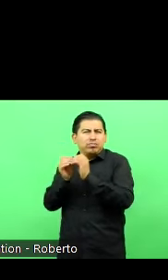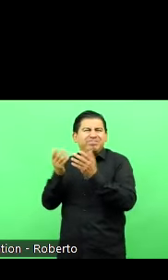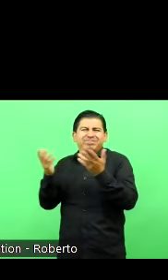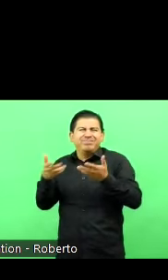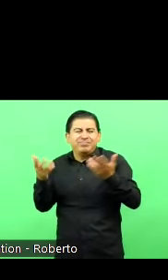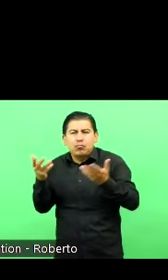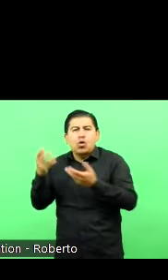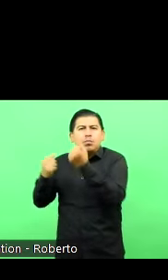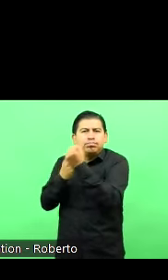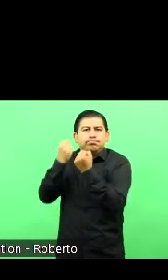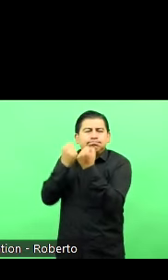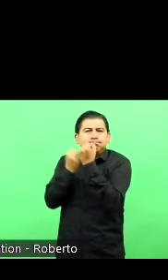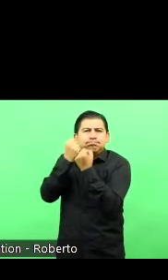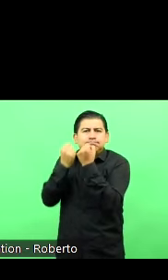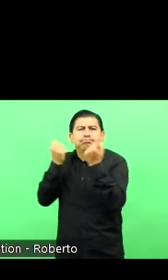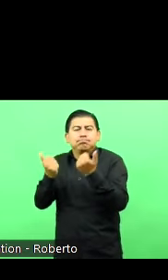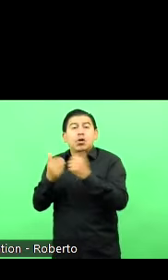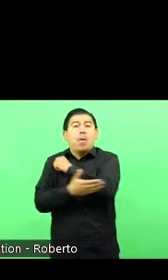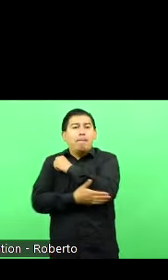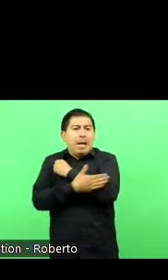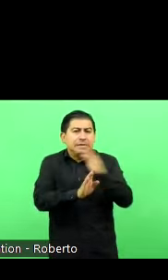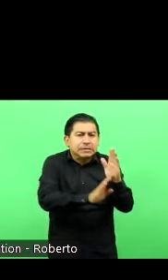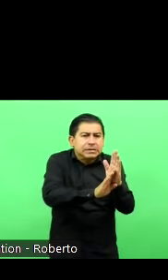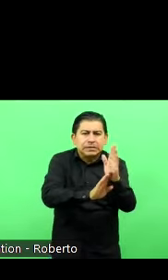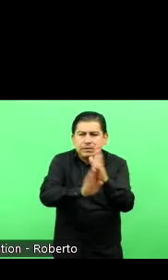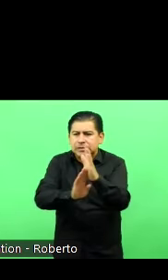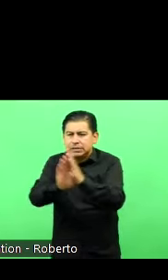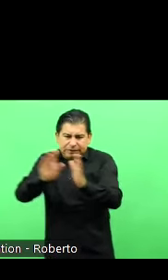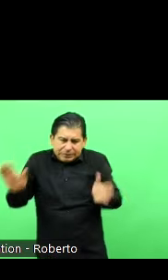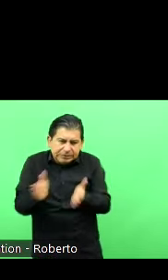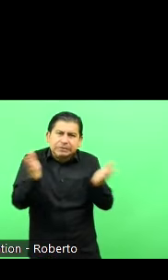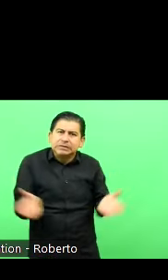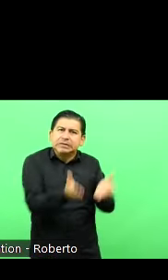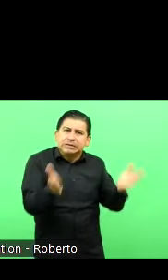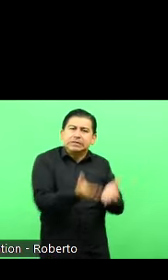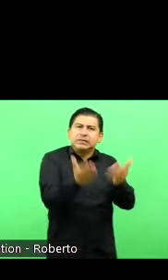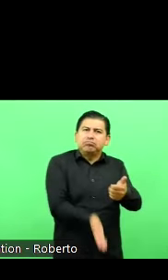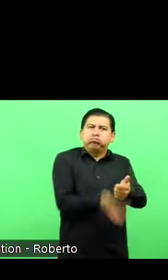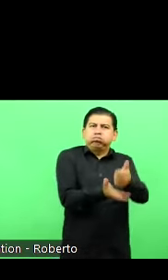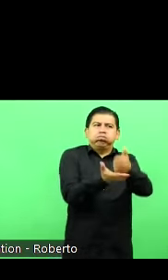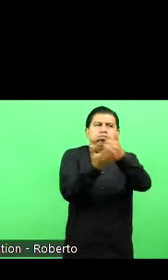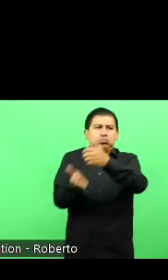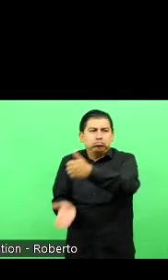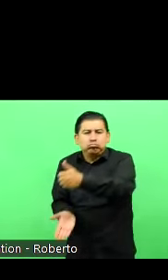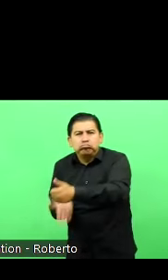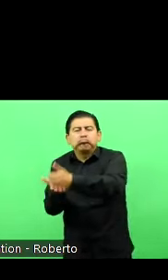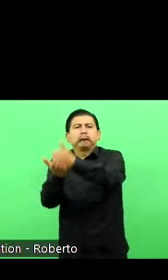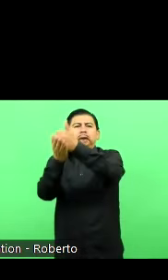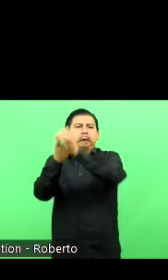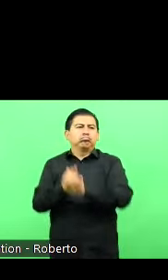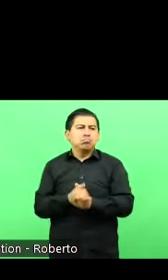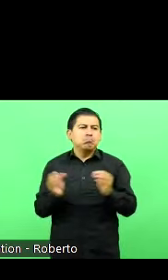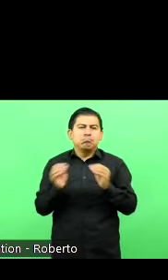Triangle cooperation initiatives worldwide, and accelerating the progress towards the SDGs. I'd like to invite